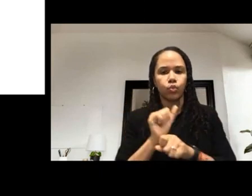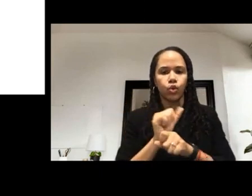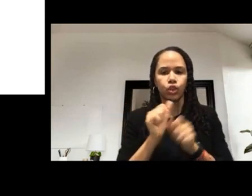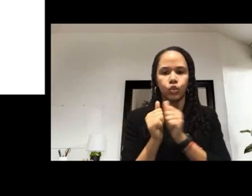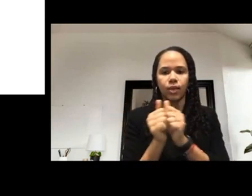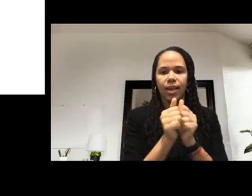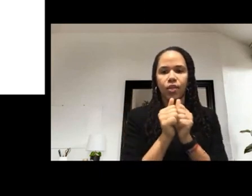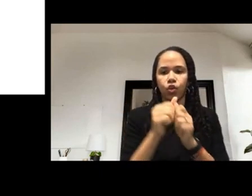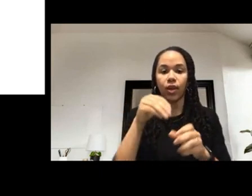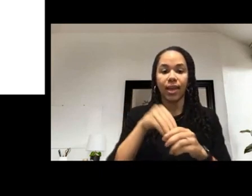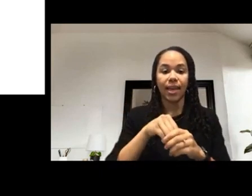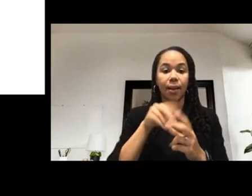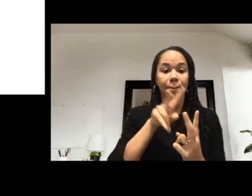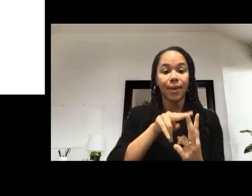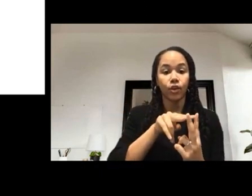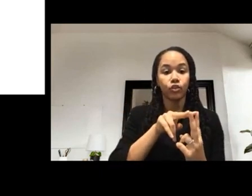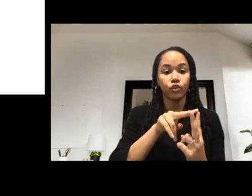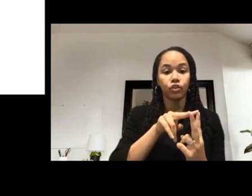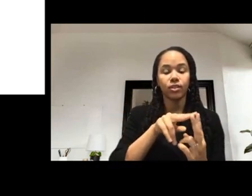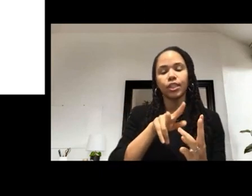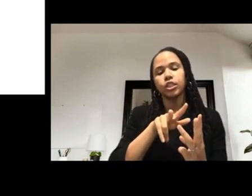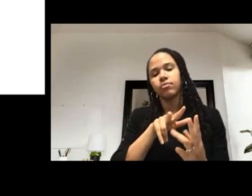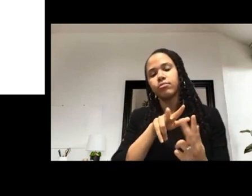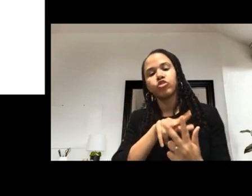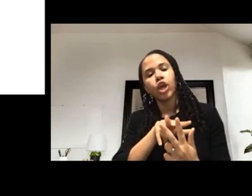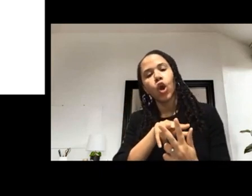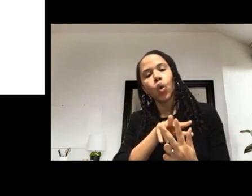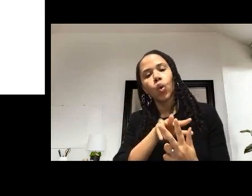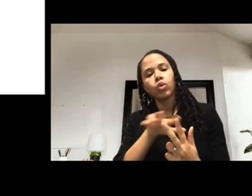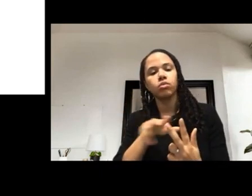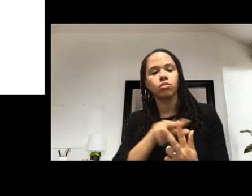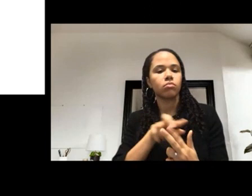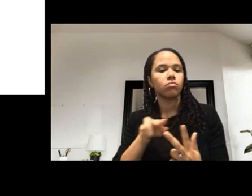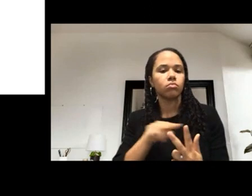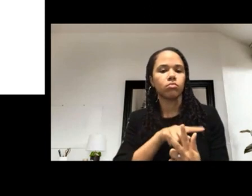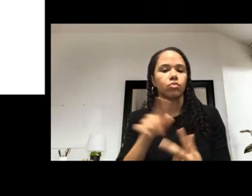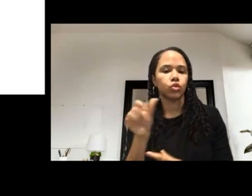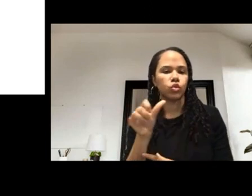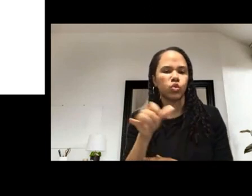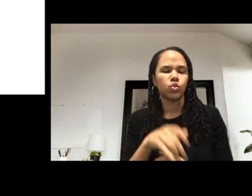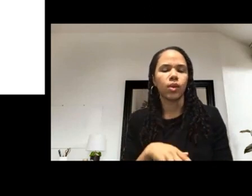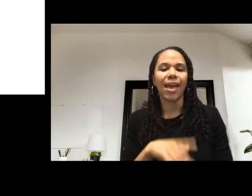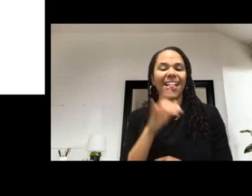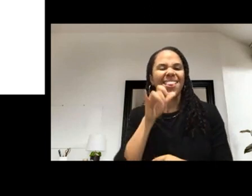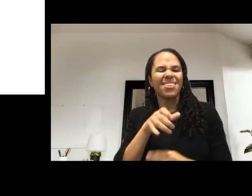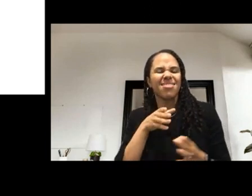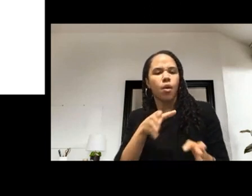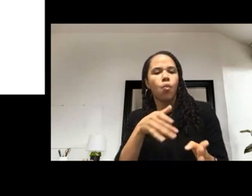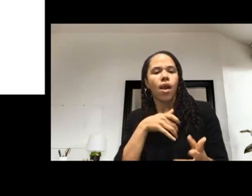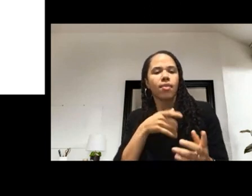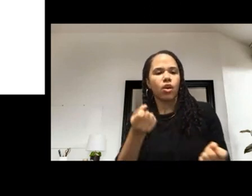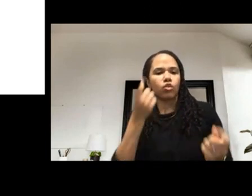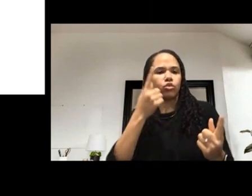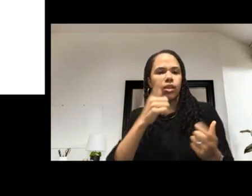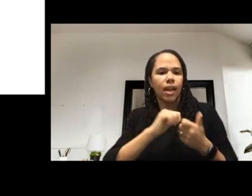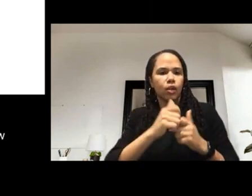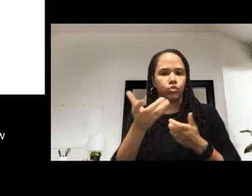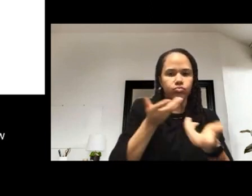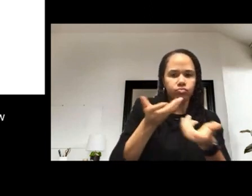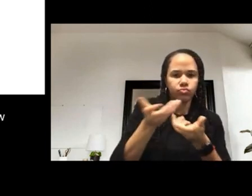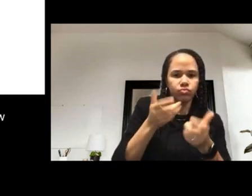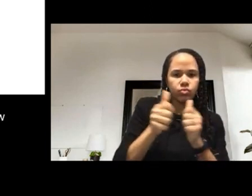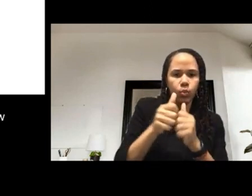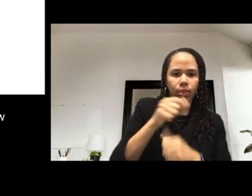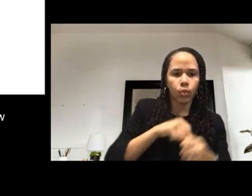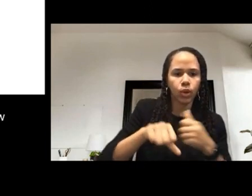to get them to feel comfortable with people, because autistic people tend to have trouble getting to know new people and figuring out how